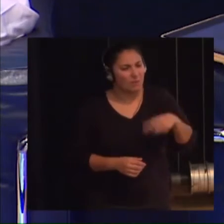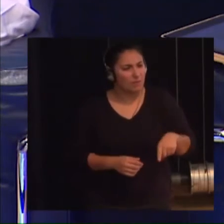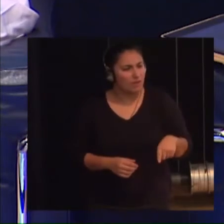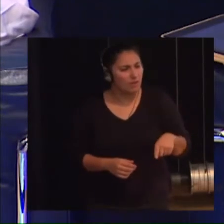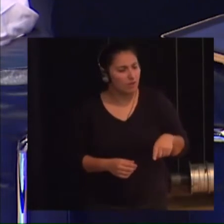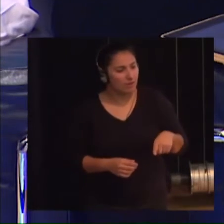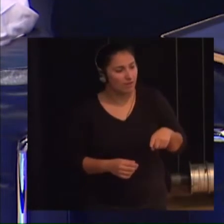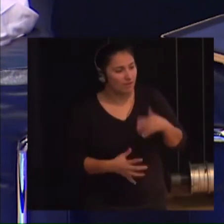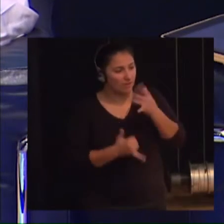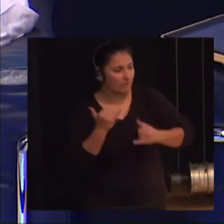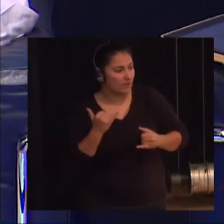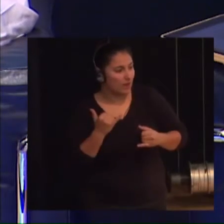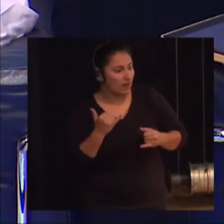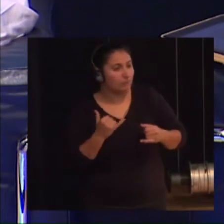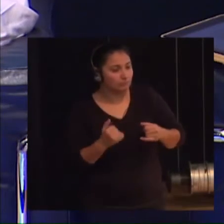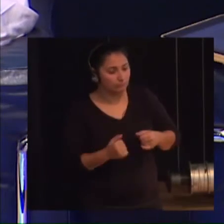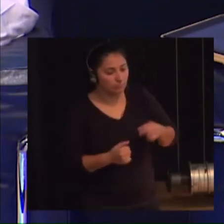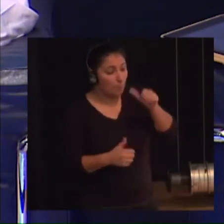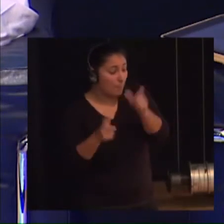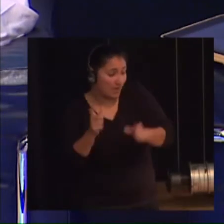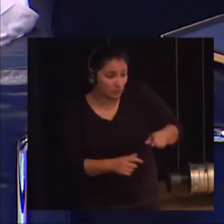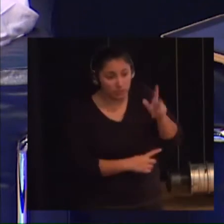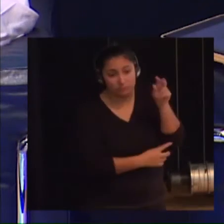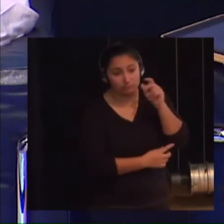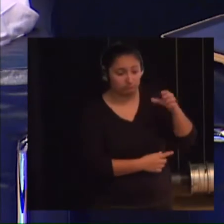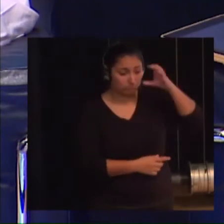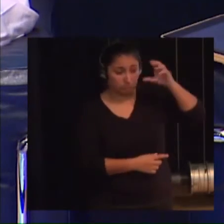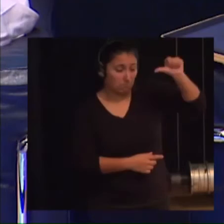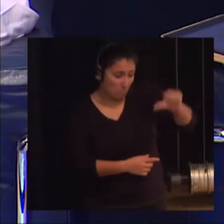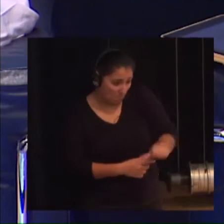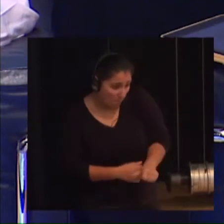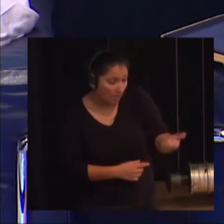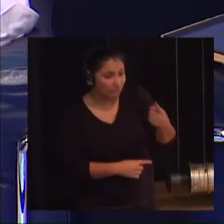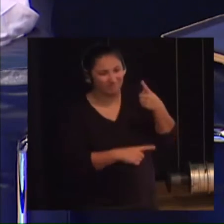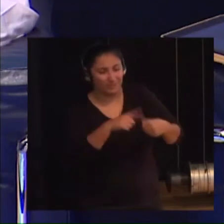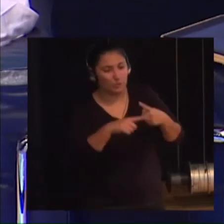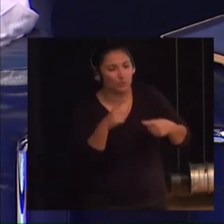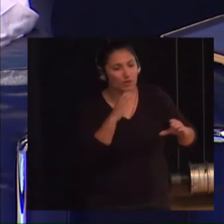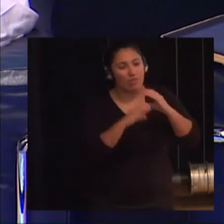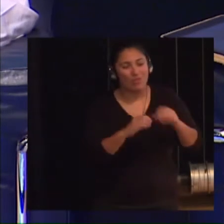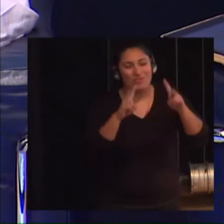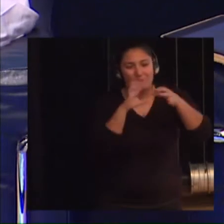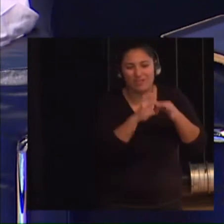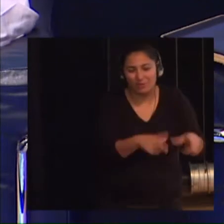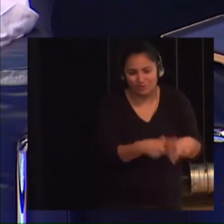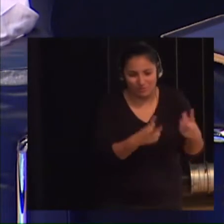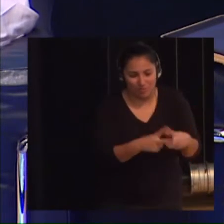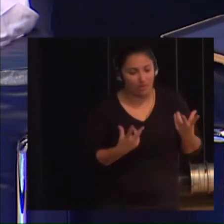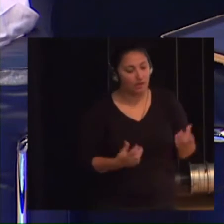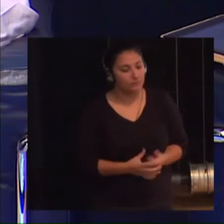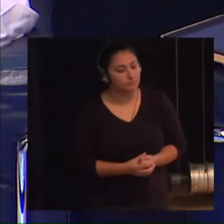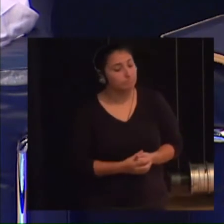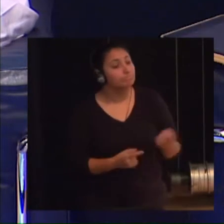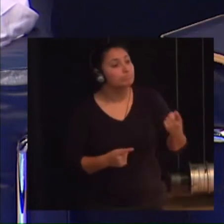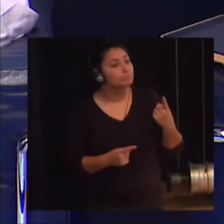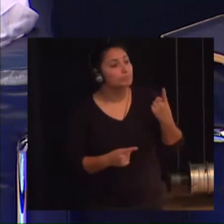in the largest possible sense. And there is one case that I know very well because we have a current project